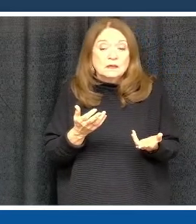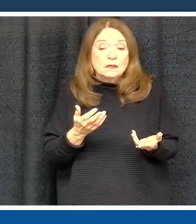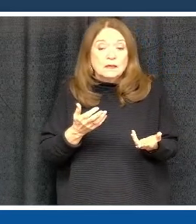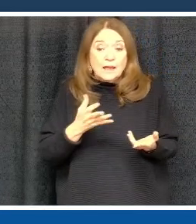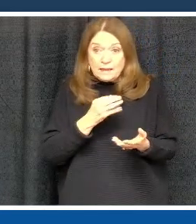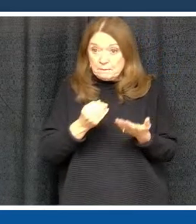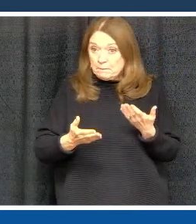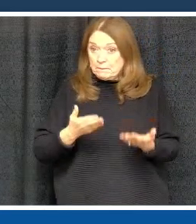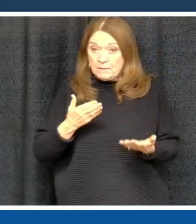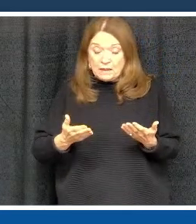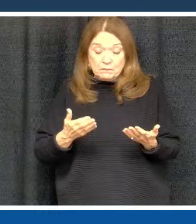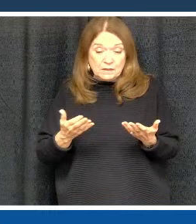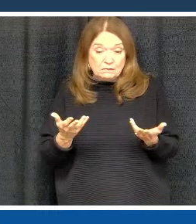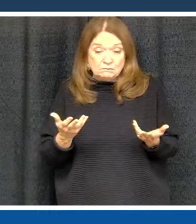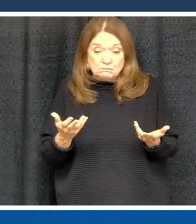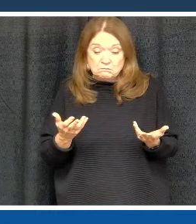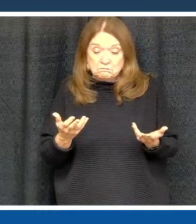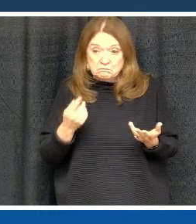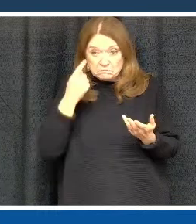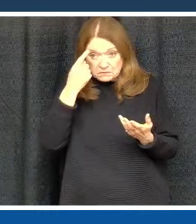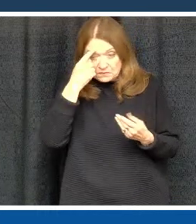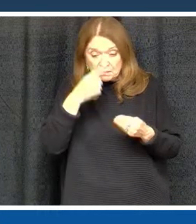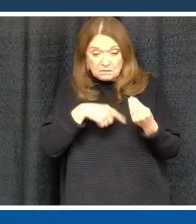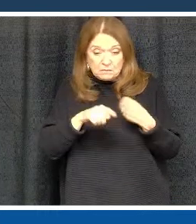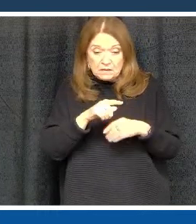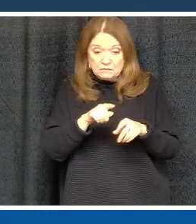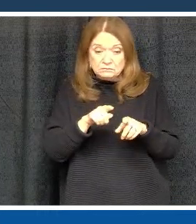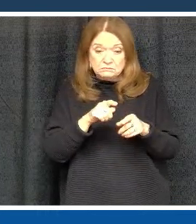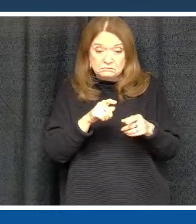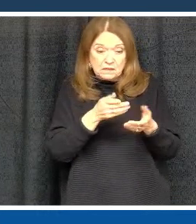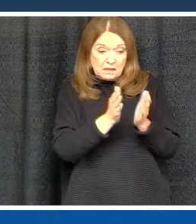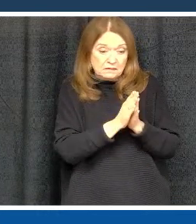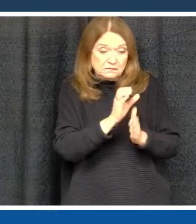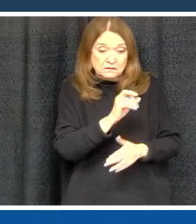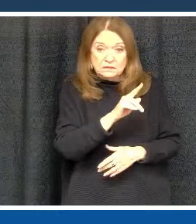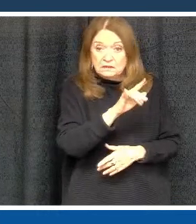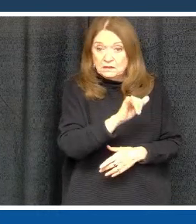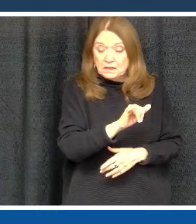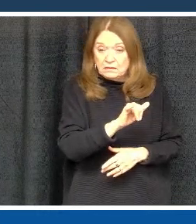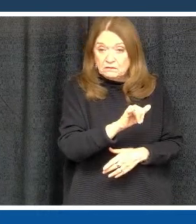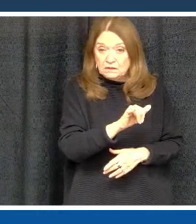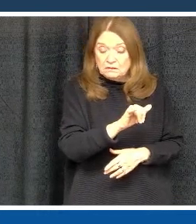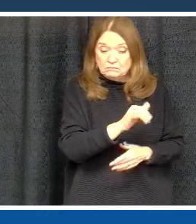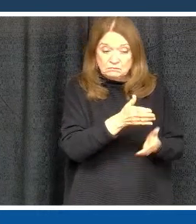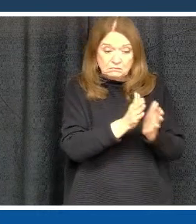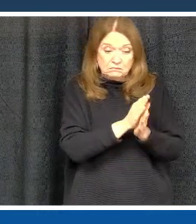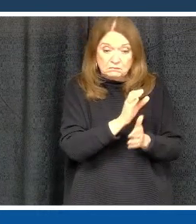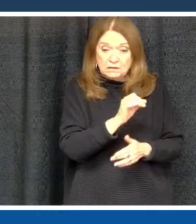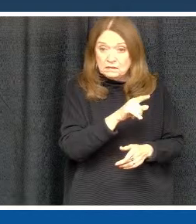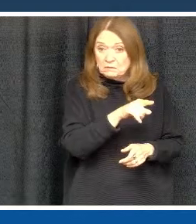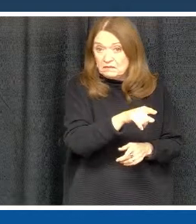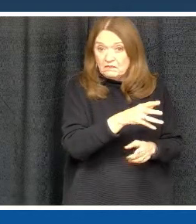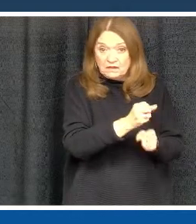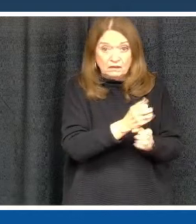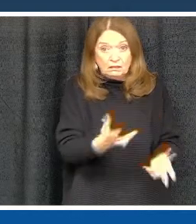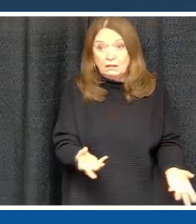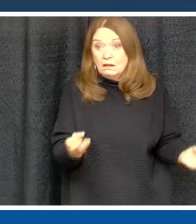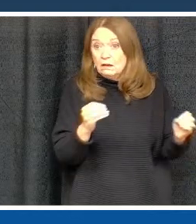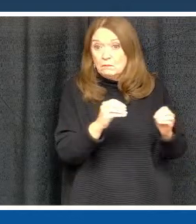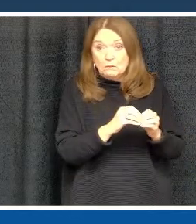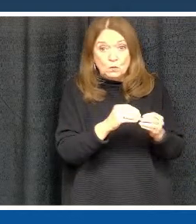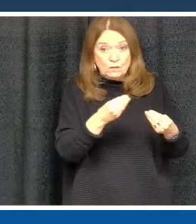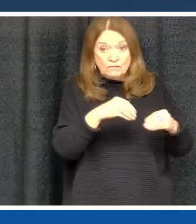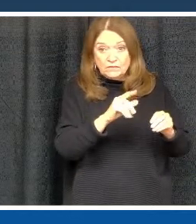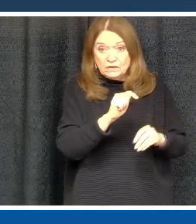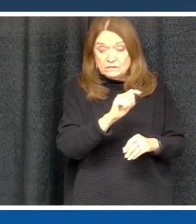and maybe even looking at having the county without raising anything. Ask the county. I mean, they get much more of the sales